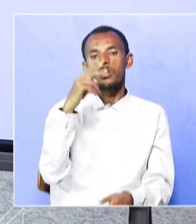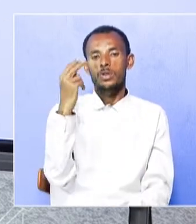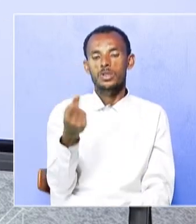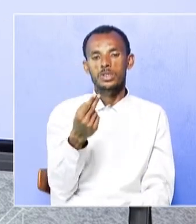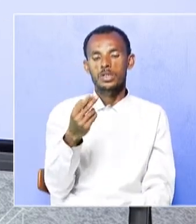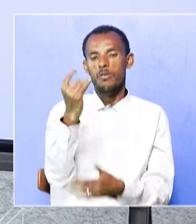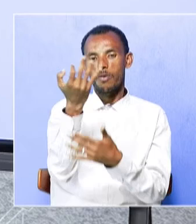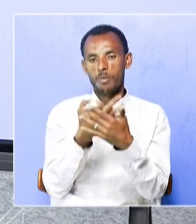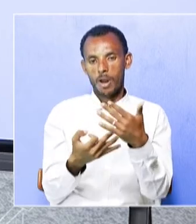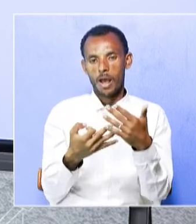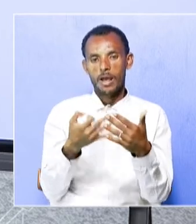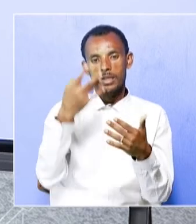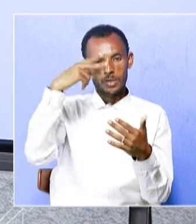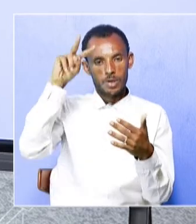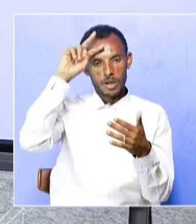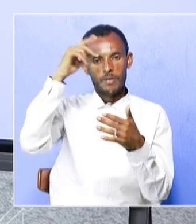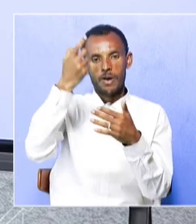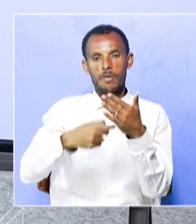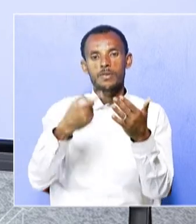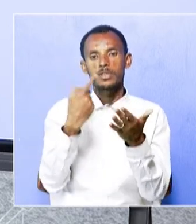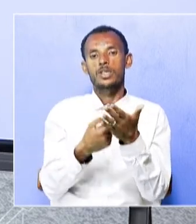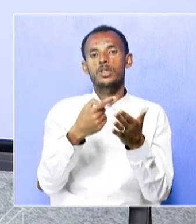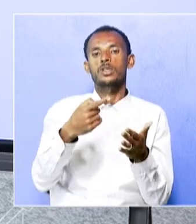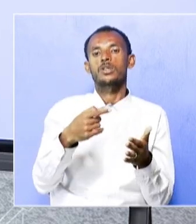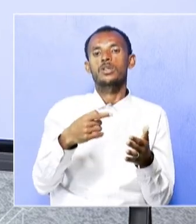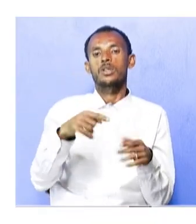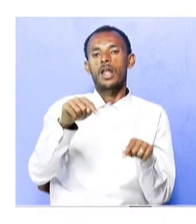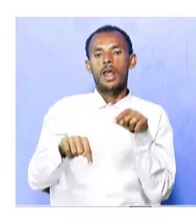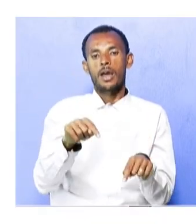the formula, the squared value of this leg,